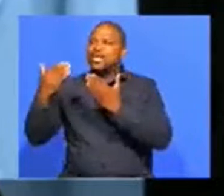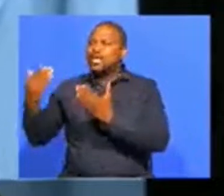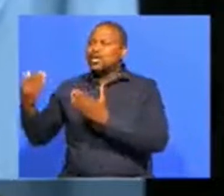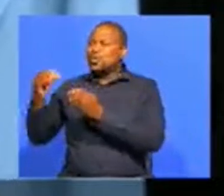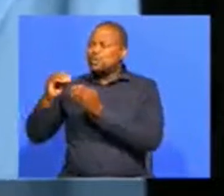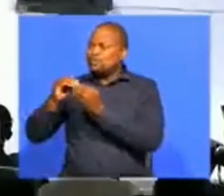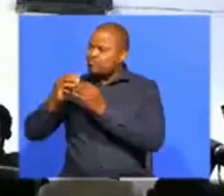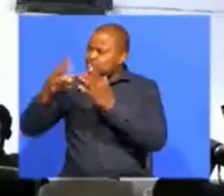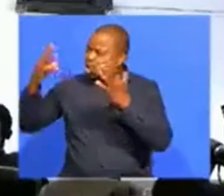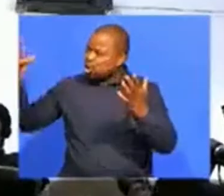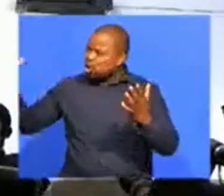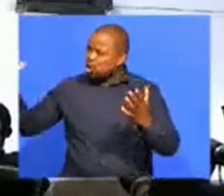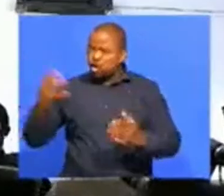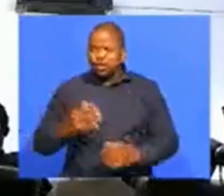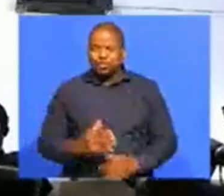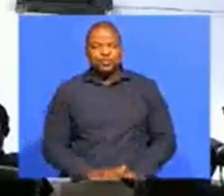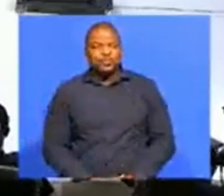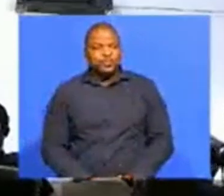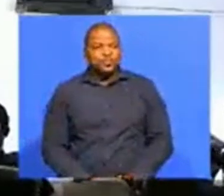much.